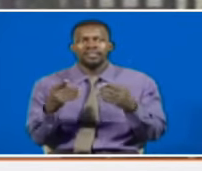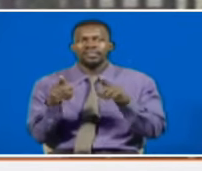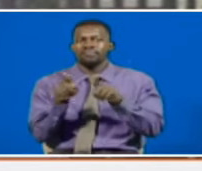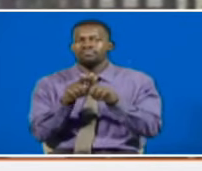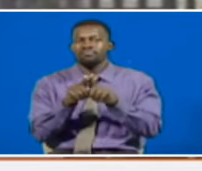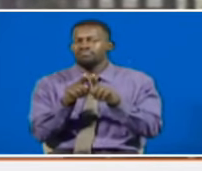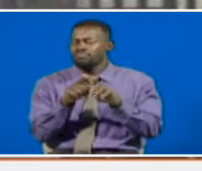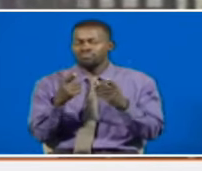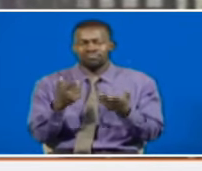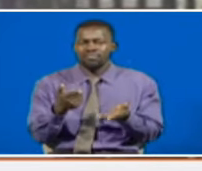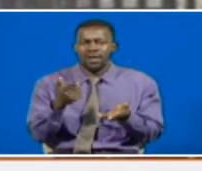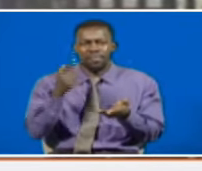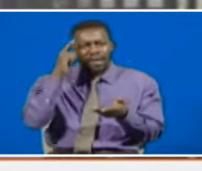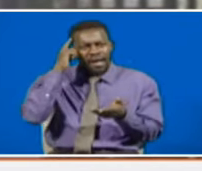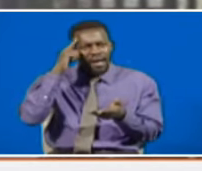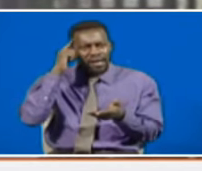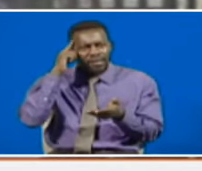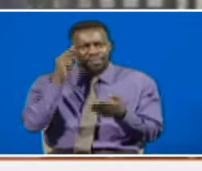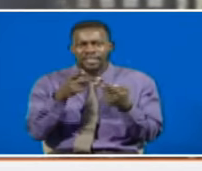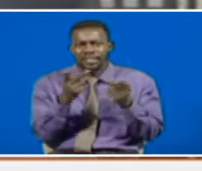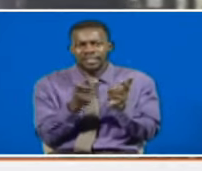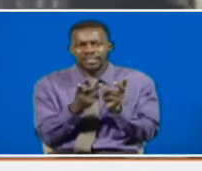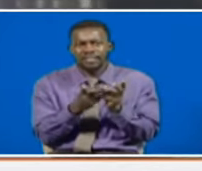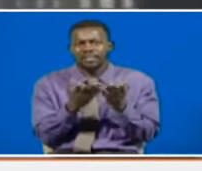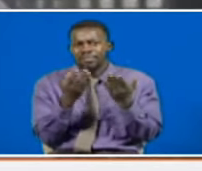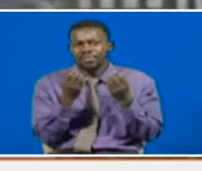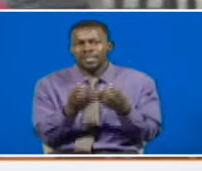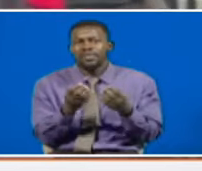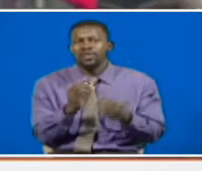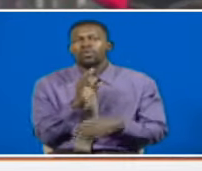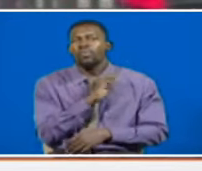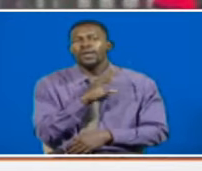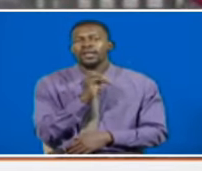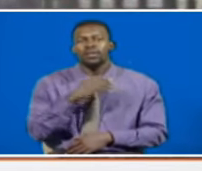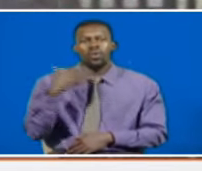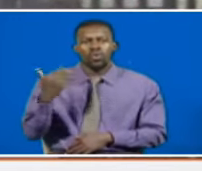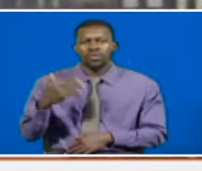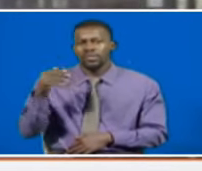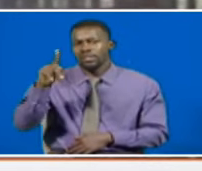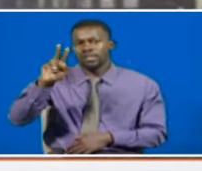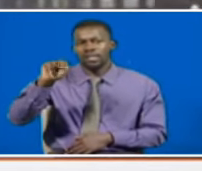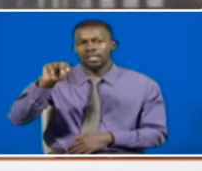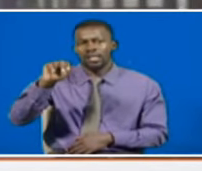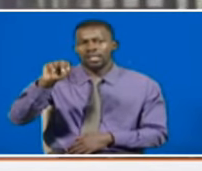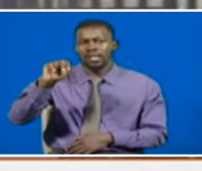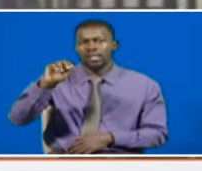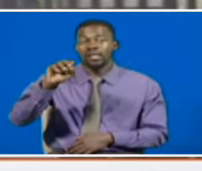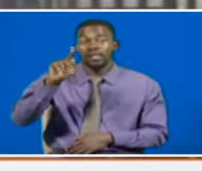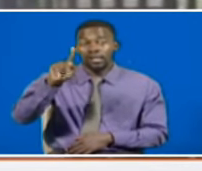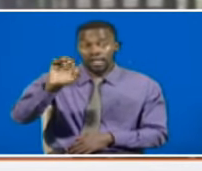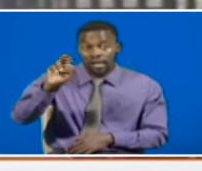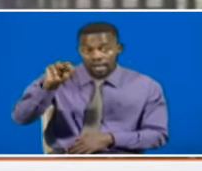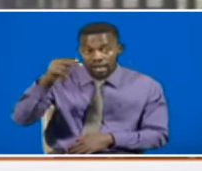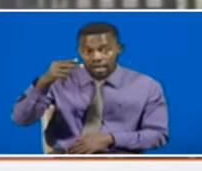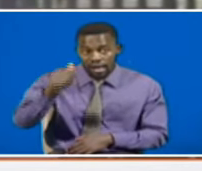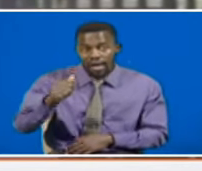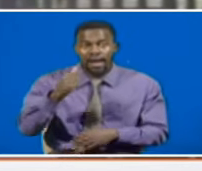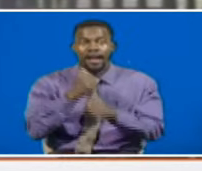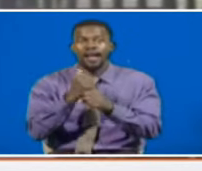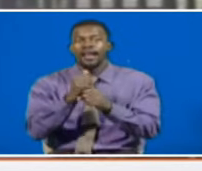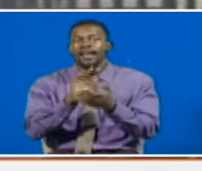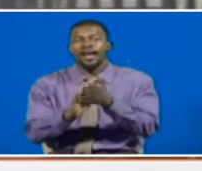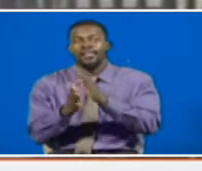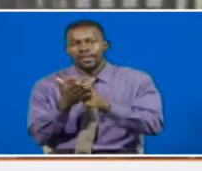black spot anywhere on Kisumu-Kakamega Highway. We've been complaining this to Kenha. They have done little. They have ignored